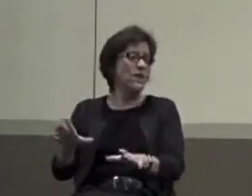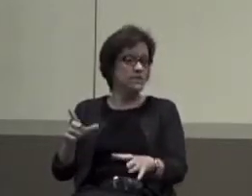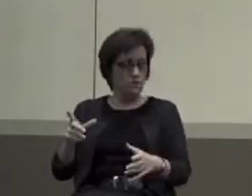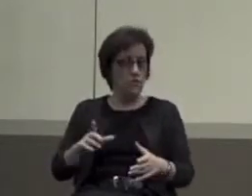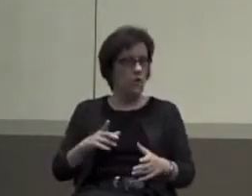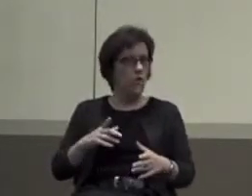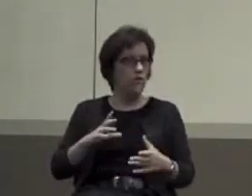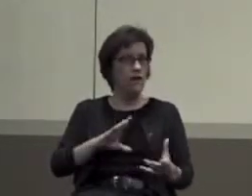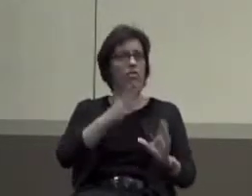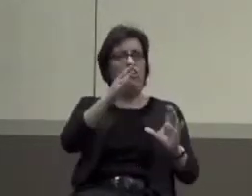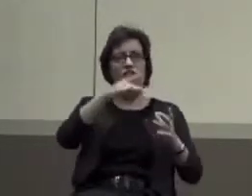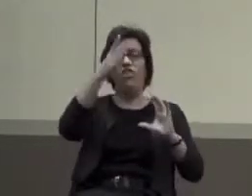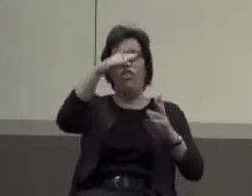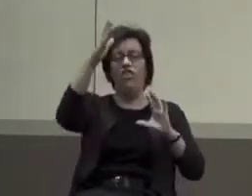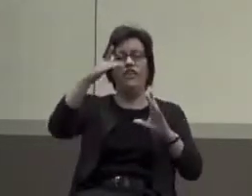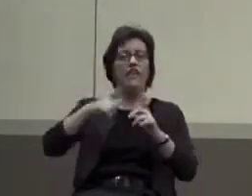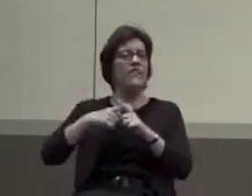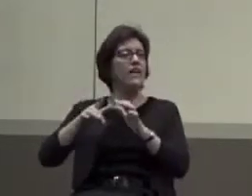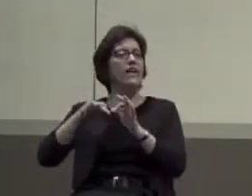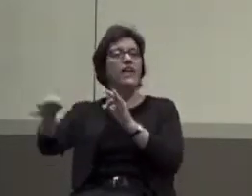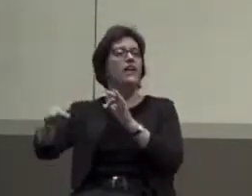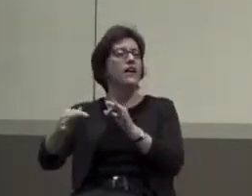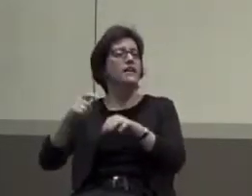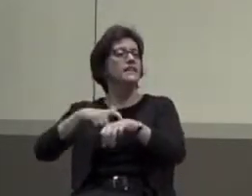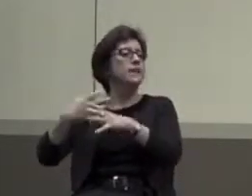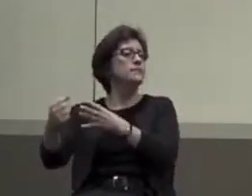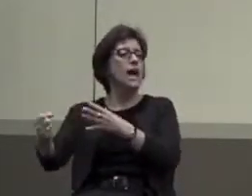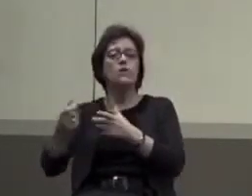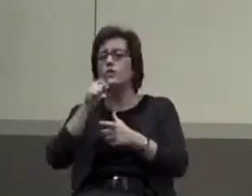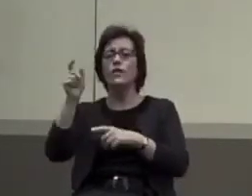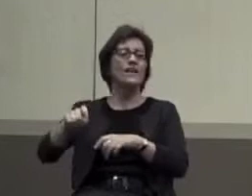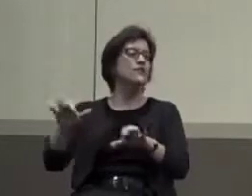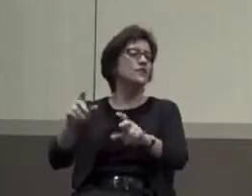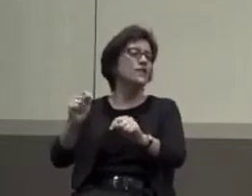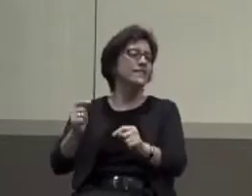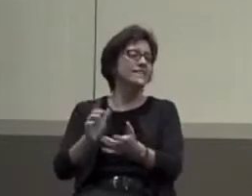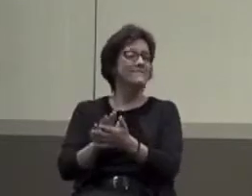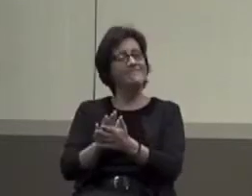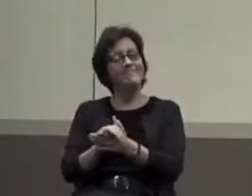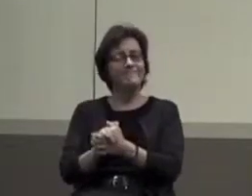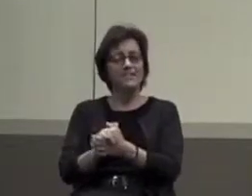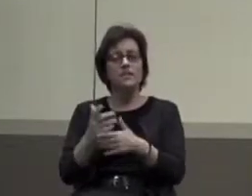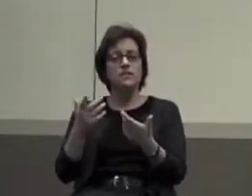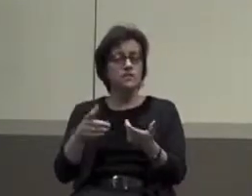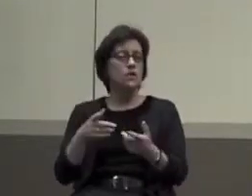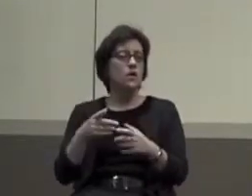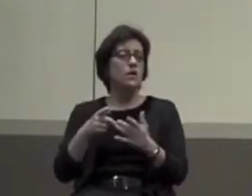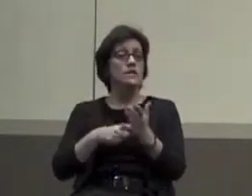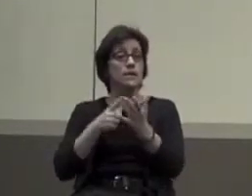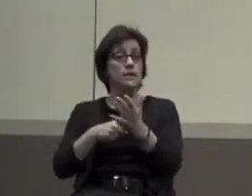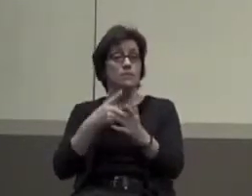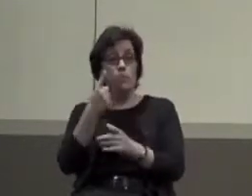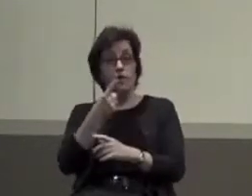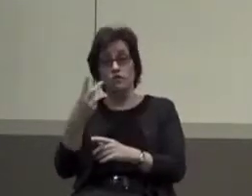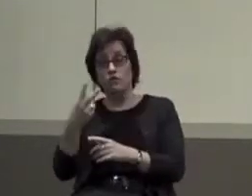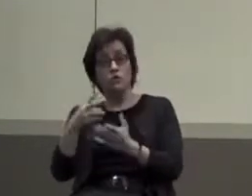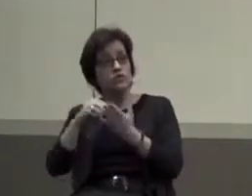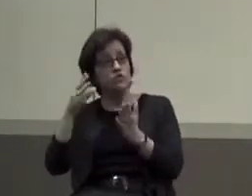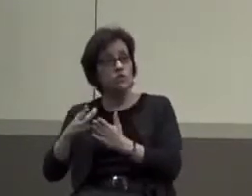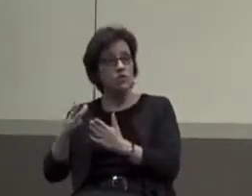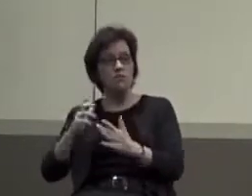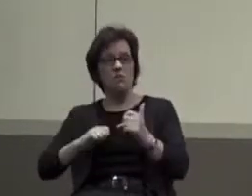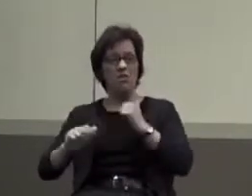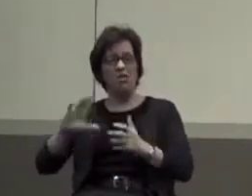it's important to make sure that this doesn't backfire on you. So if you notice that you have 1 or 2 students who are acting up just to avoid